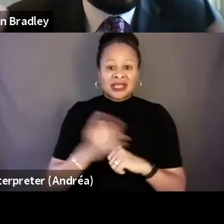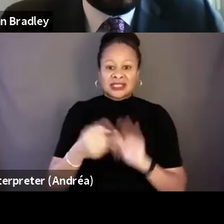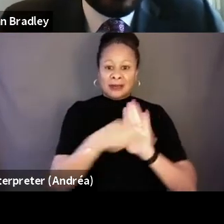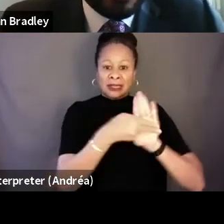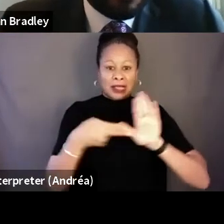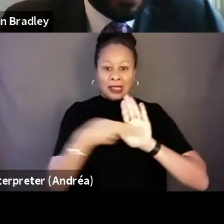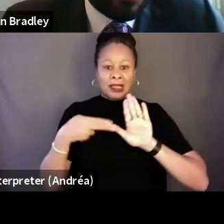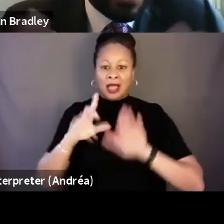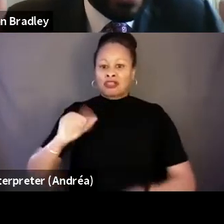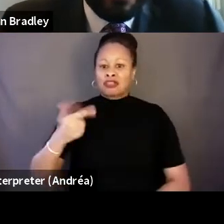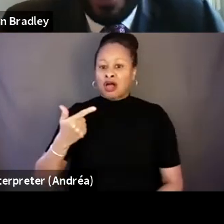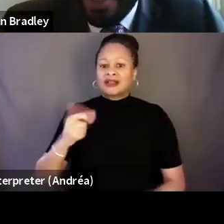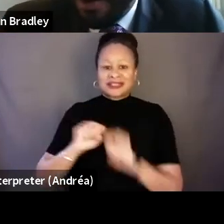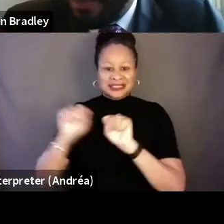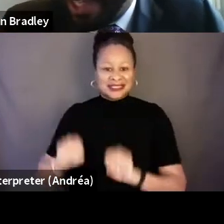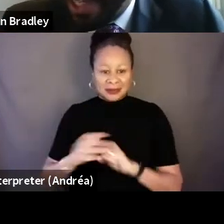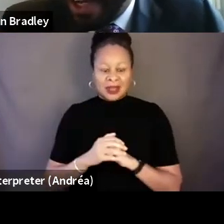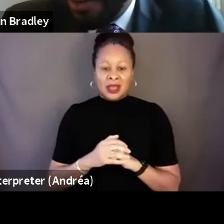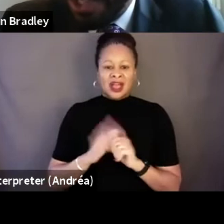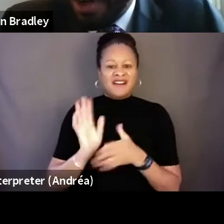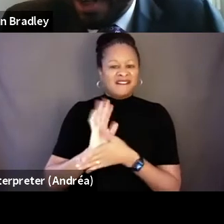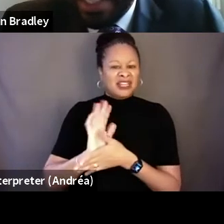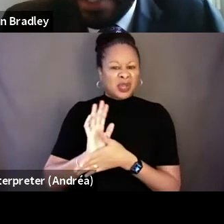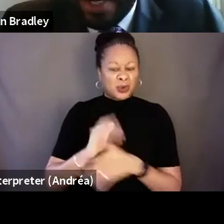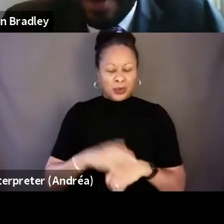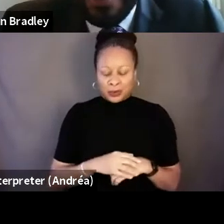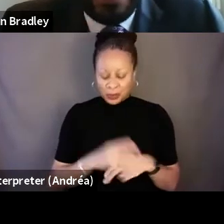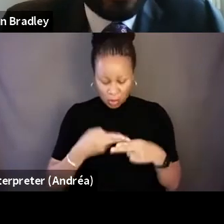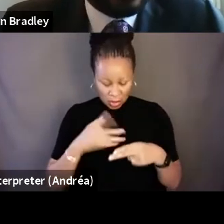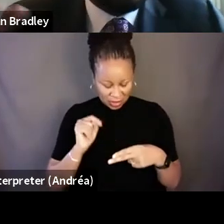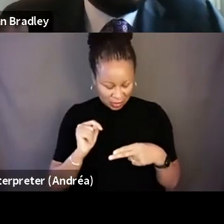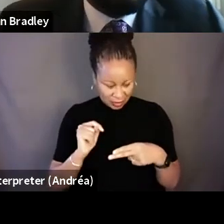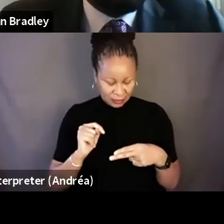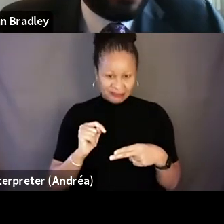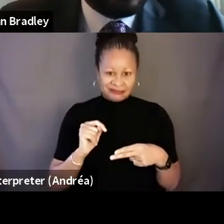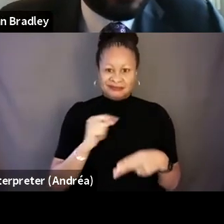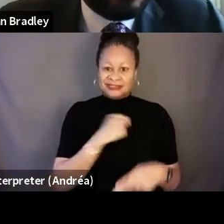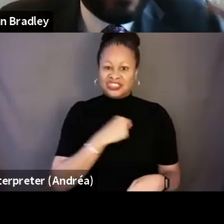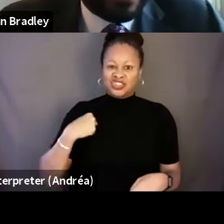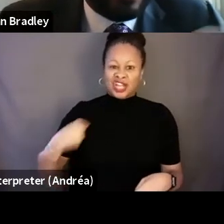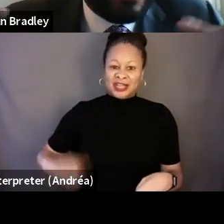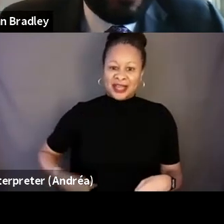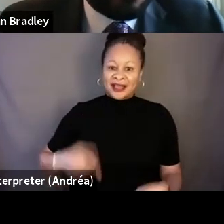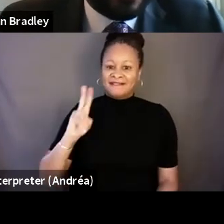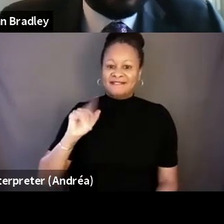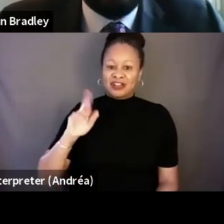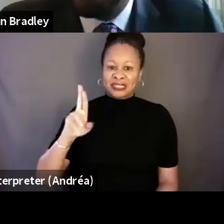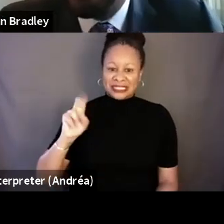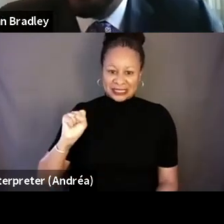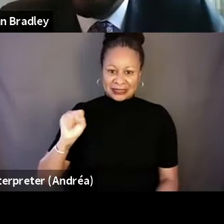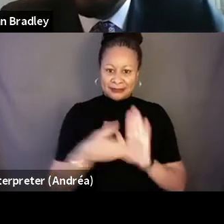our logging system where we save video, was calling it the China virus